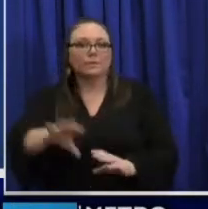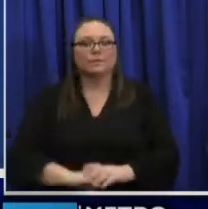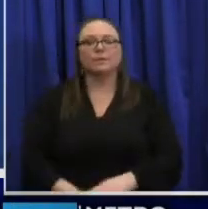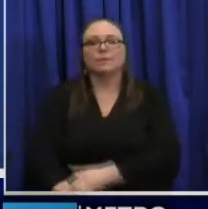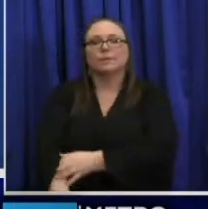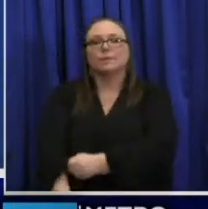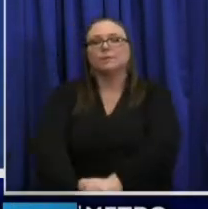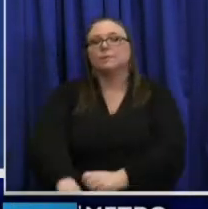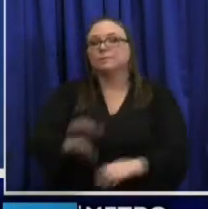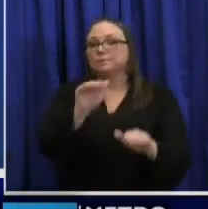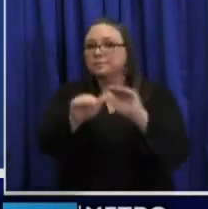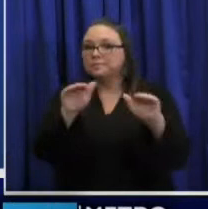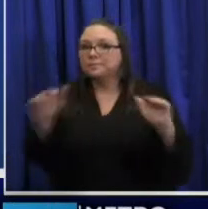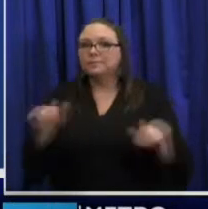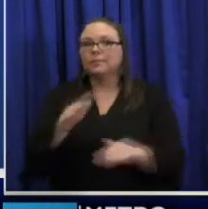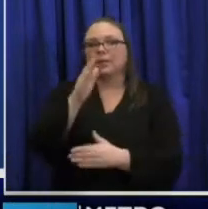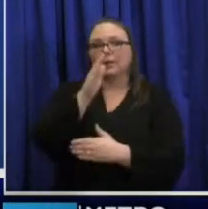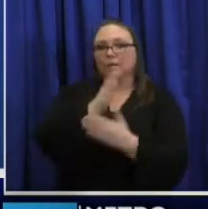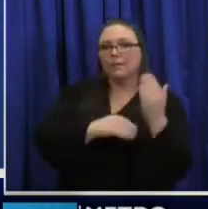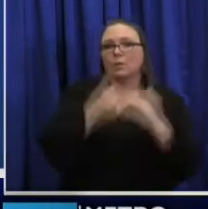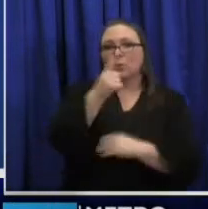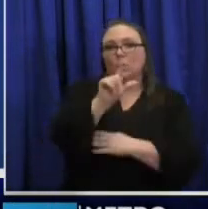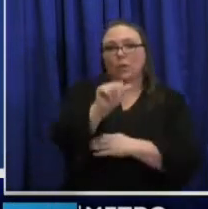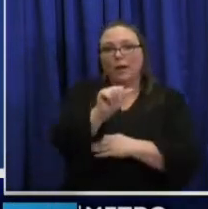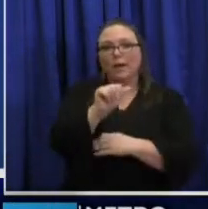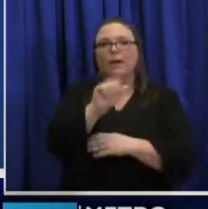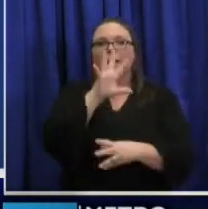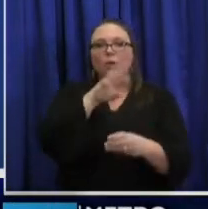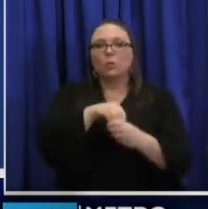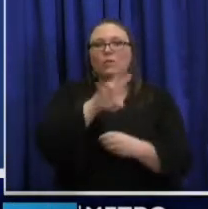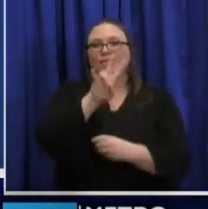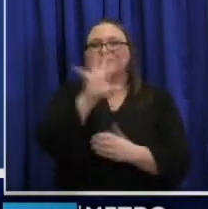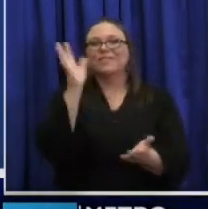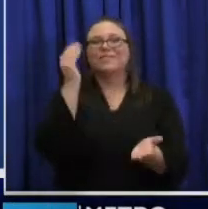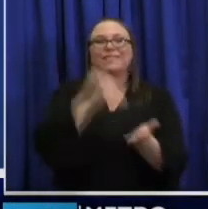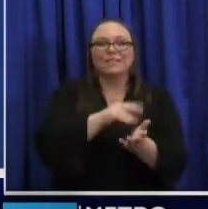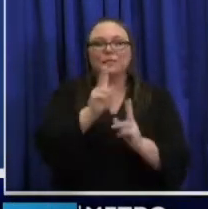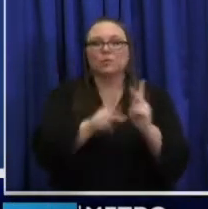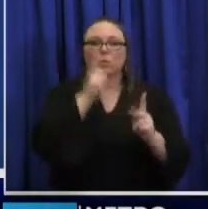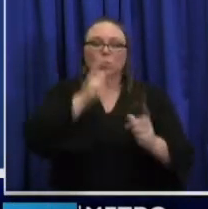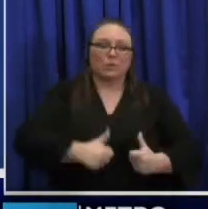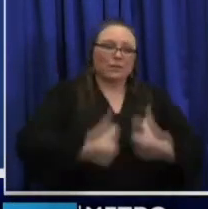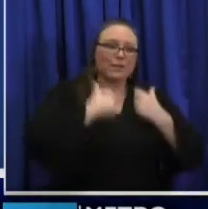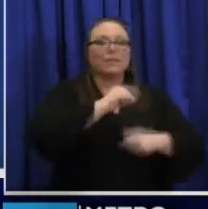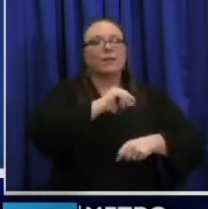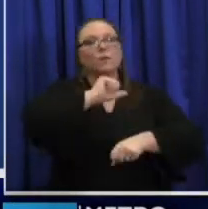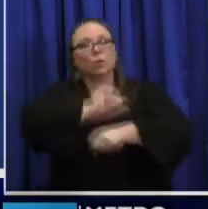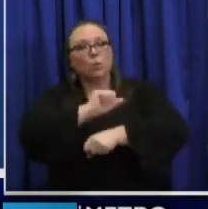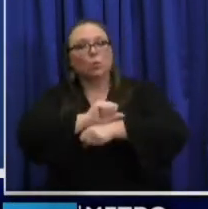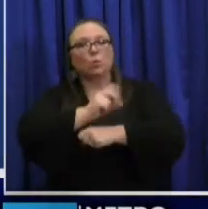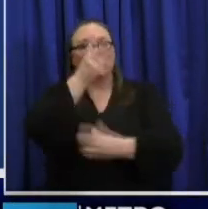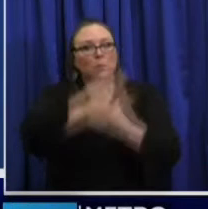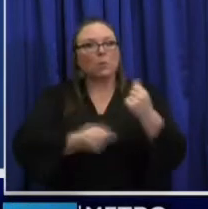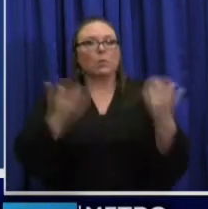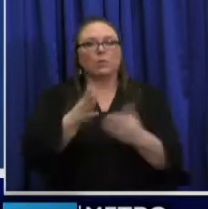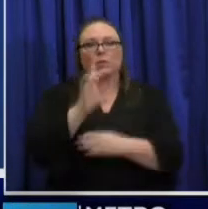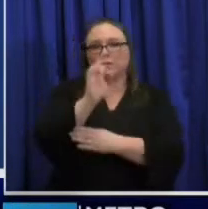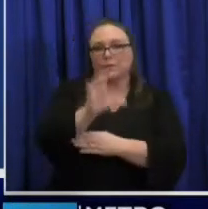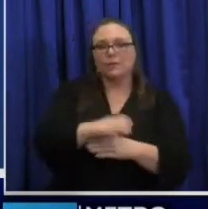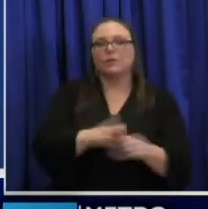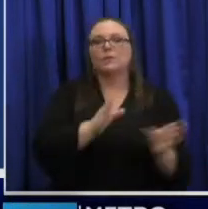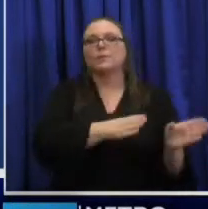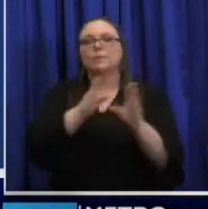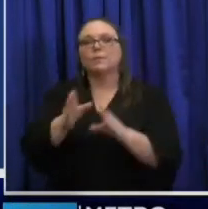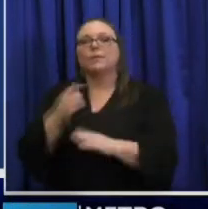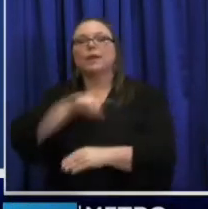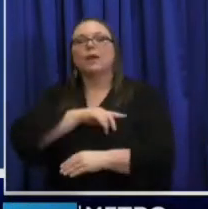As a reminder, Phase 1A includes 75,000 people who live and work in Davidson County, and our 75